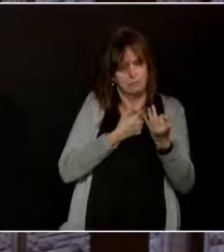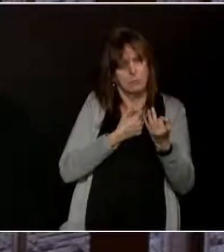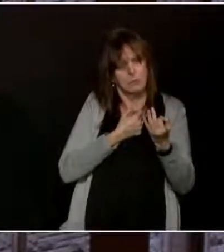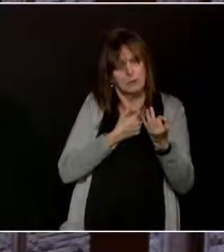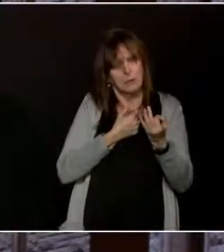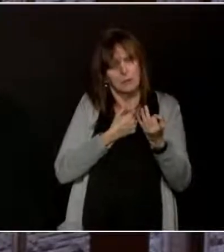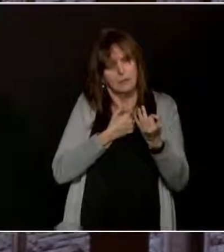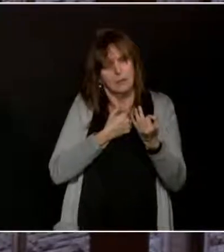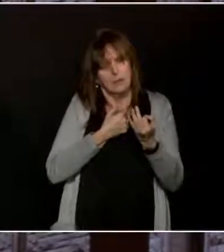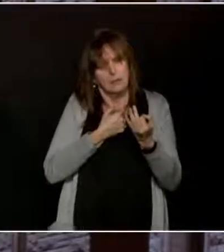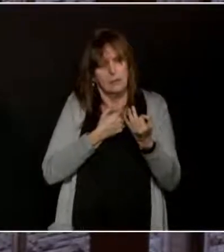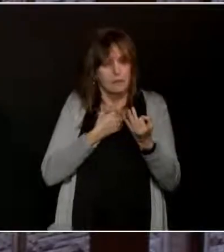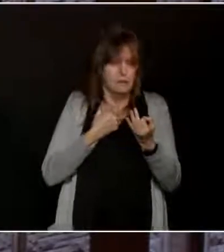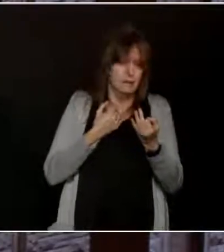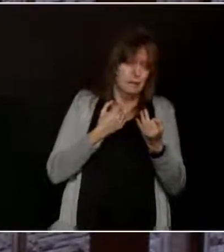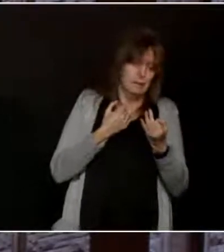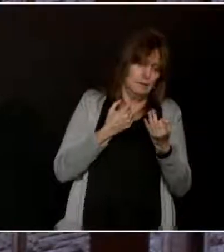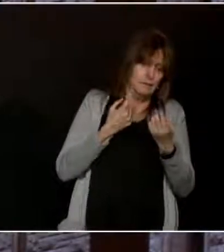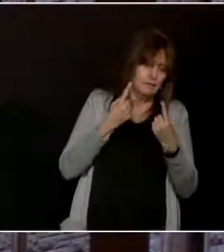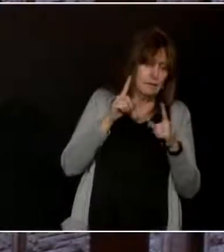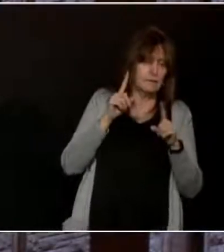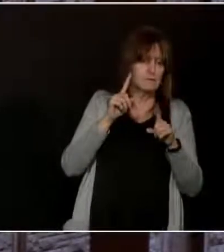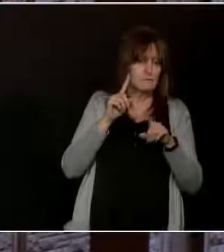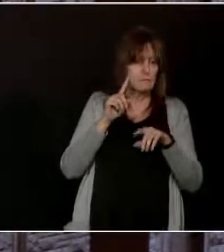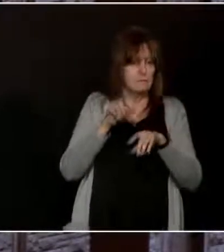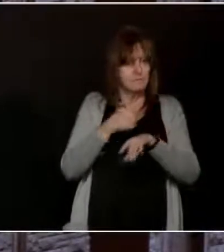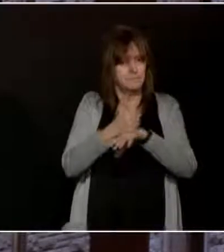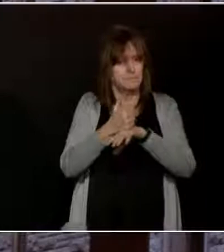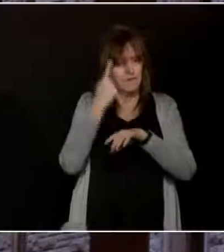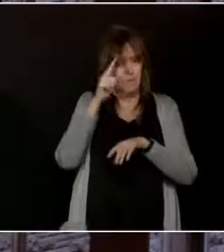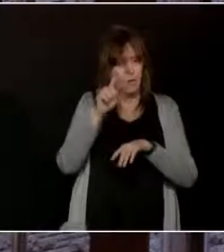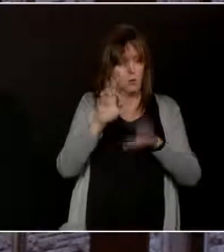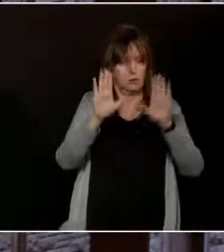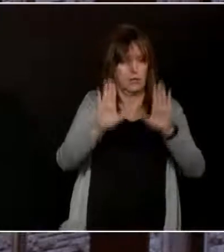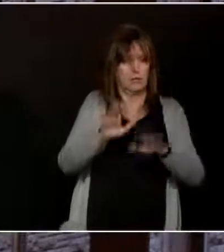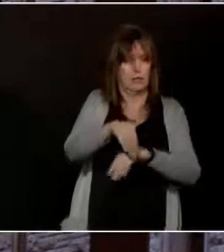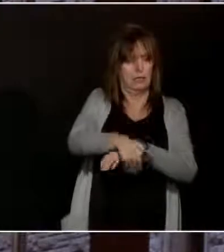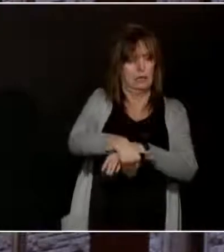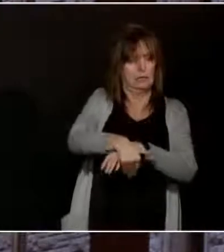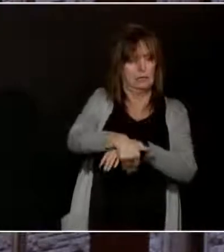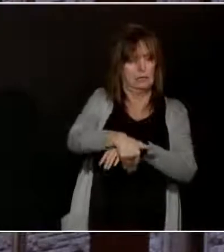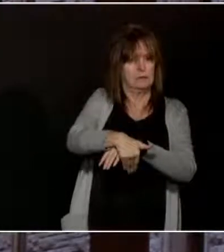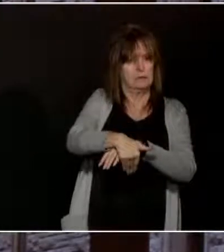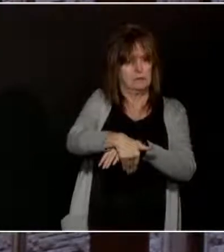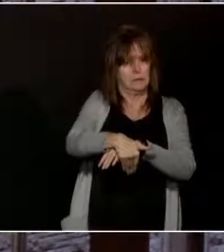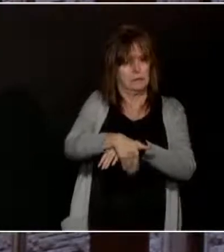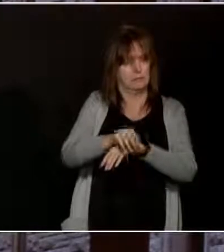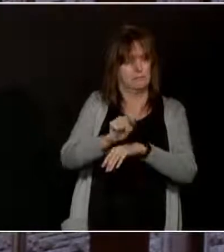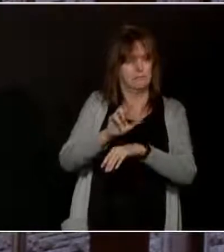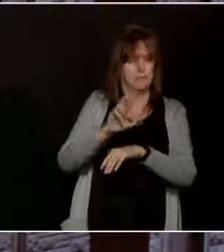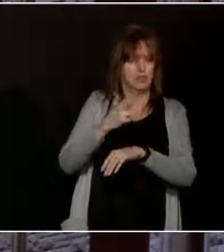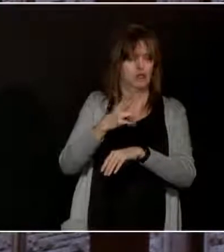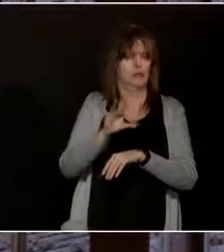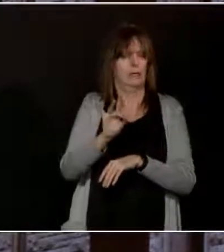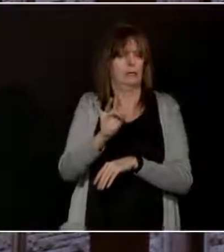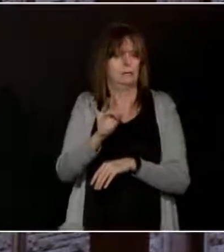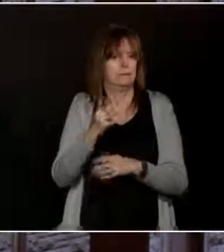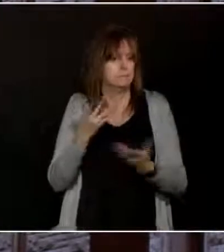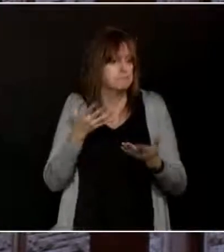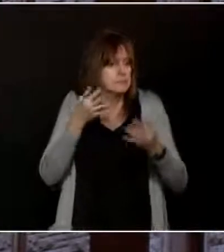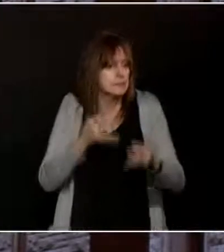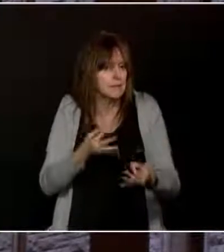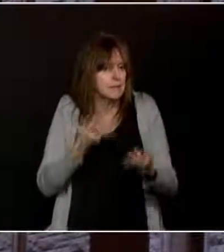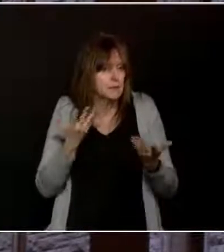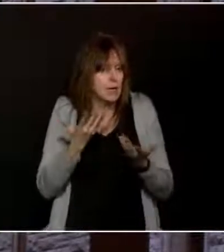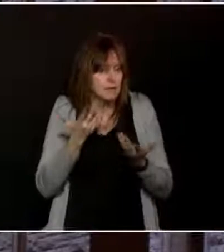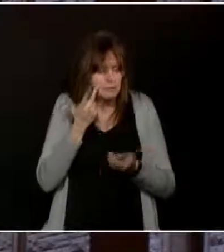midnight on Sunday before 12:01 on the 8th of March. So that's an ongoing dialogue, not just with them, but with